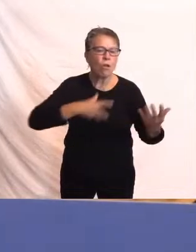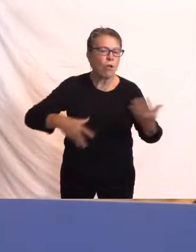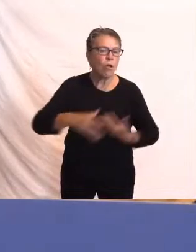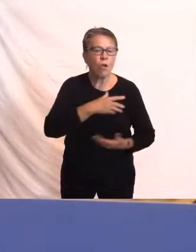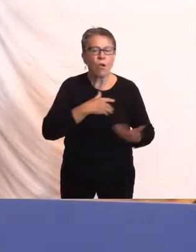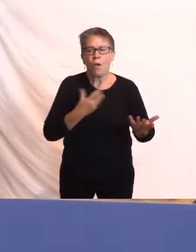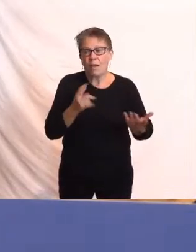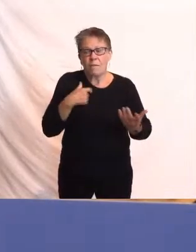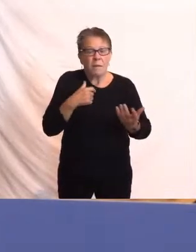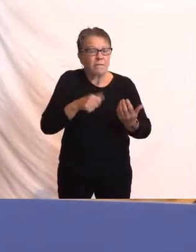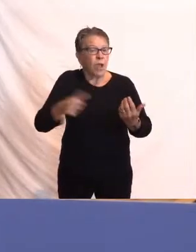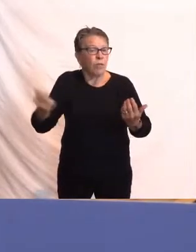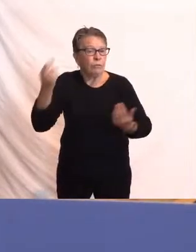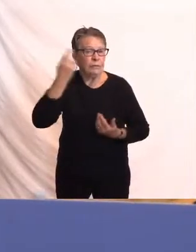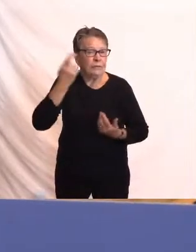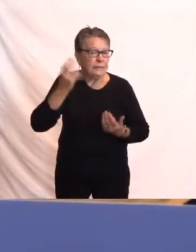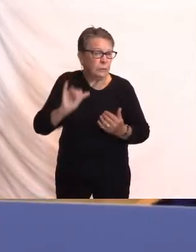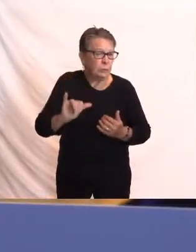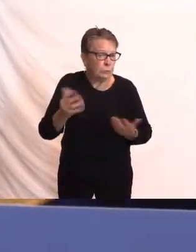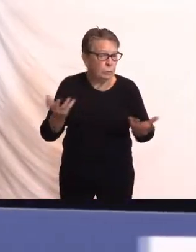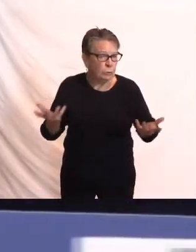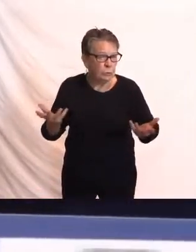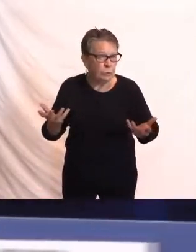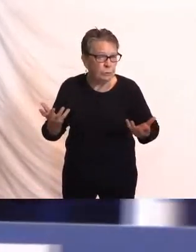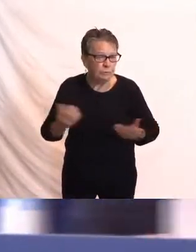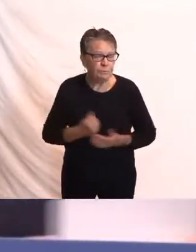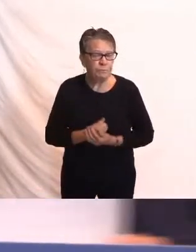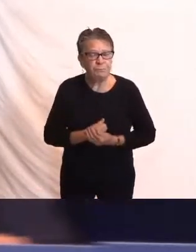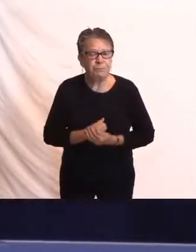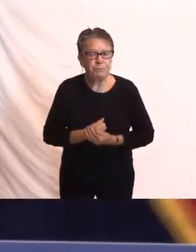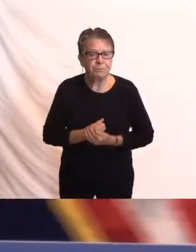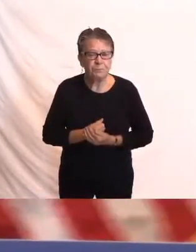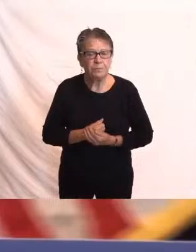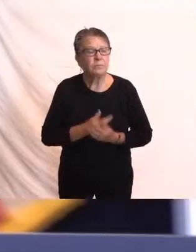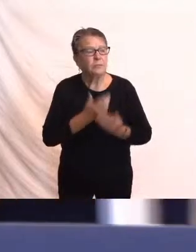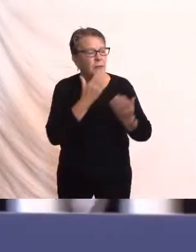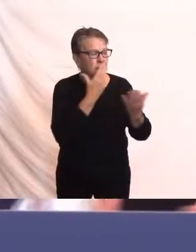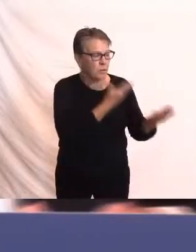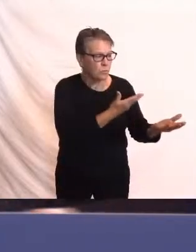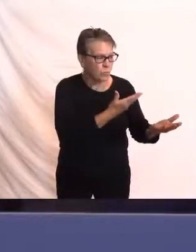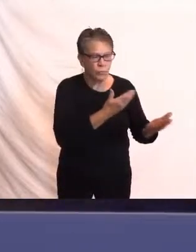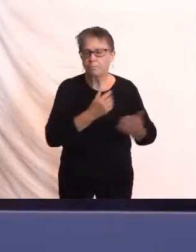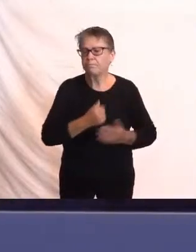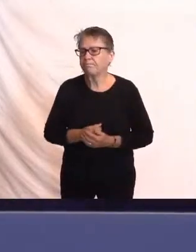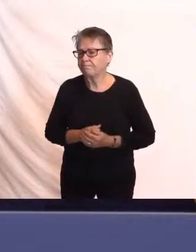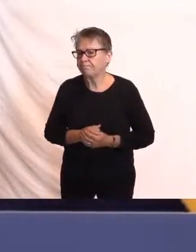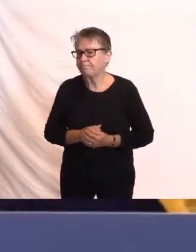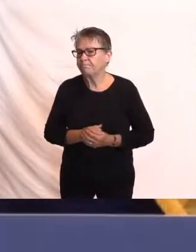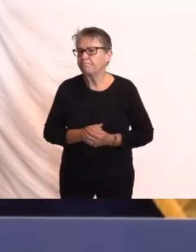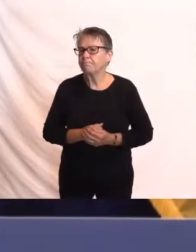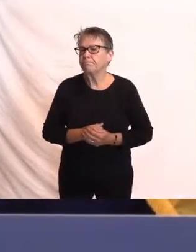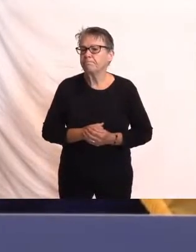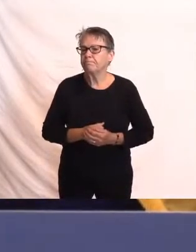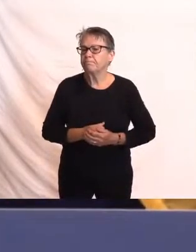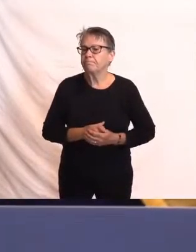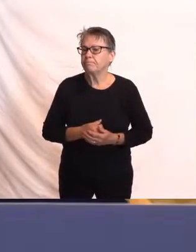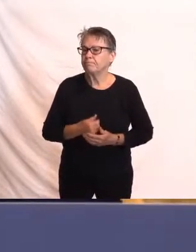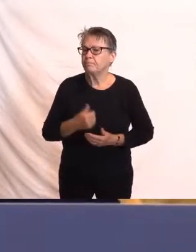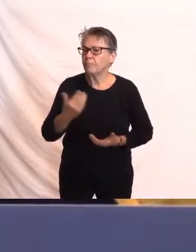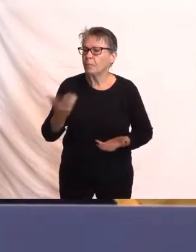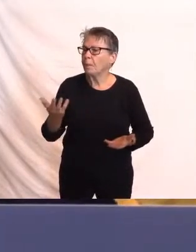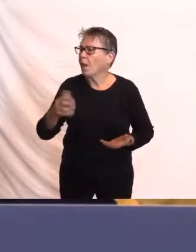close attention. Thank you, Ed. Thank you, Joey. Alex, good afternoon. Good afternoon,